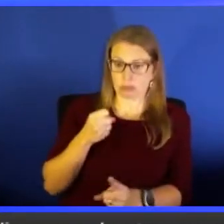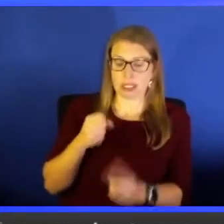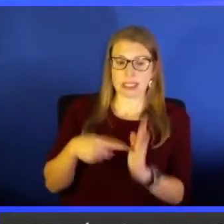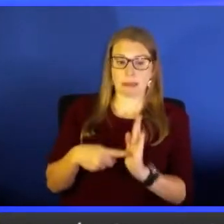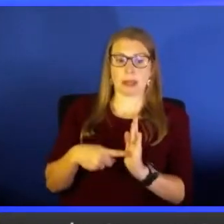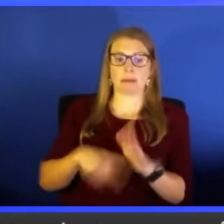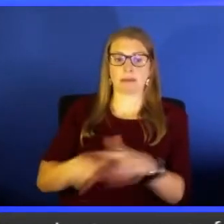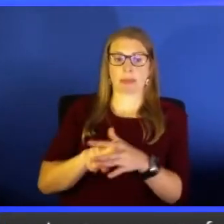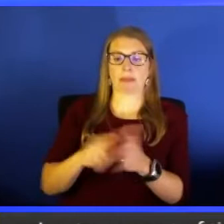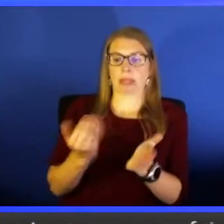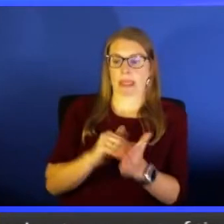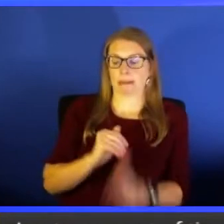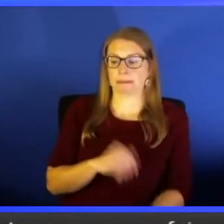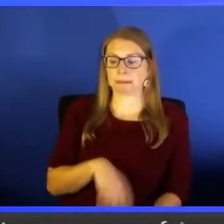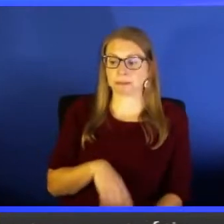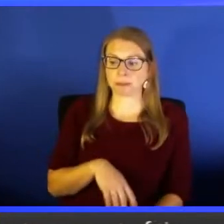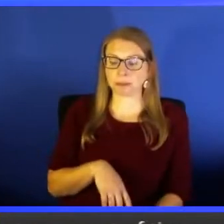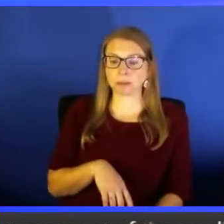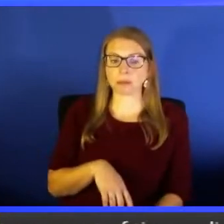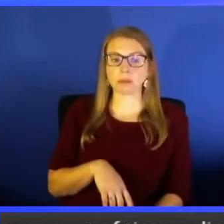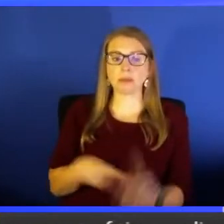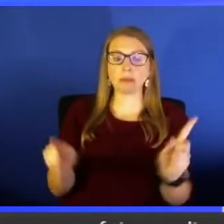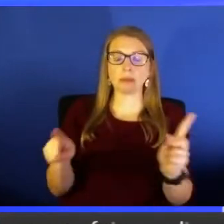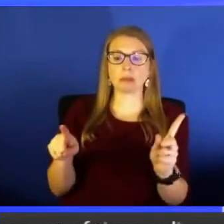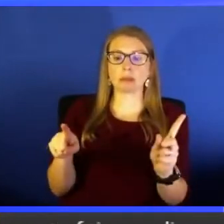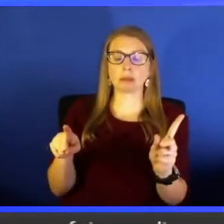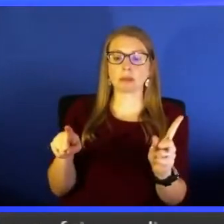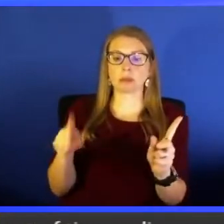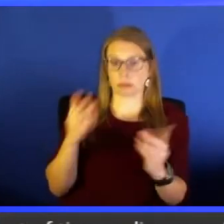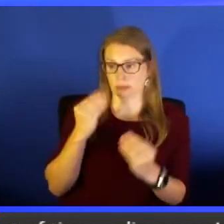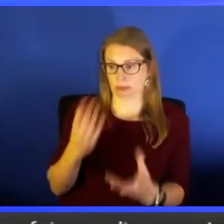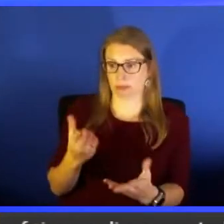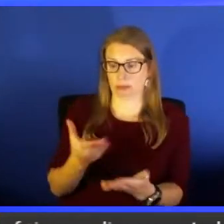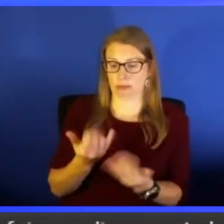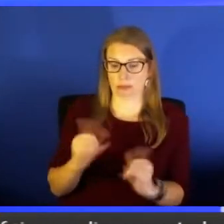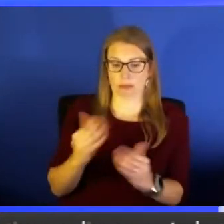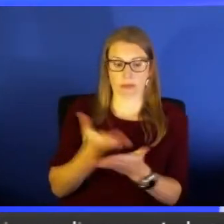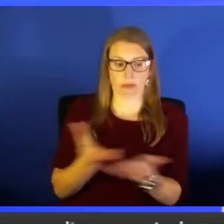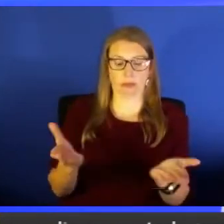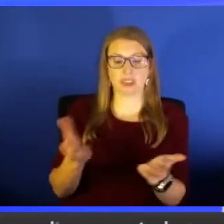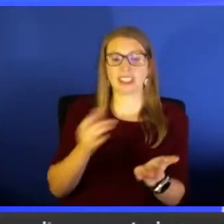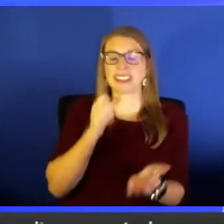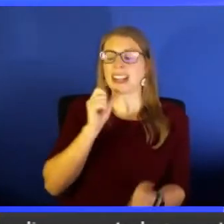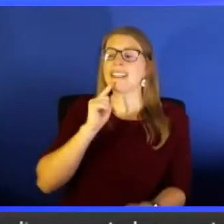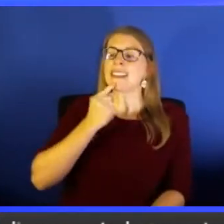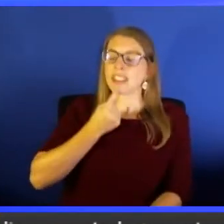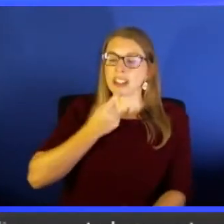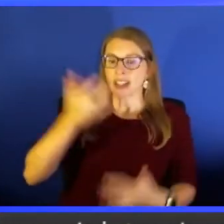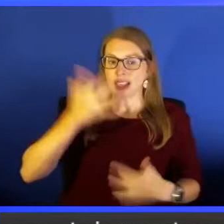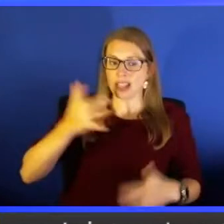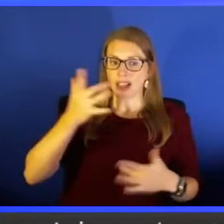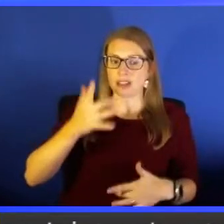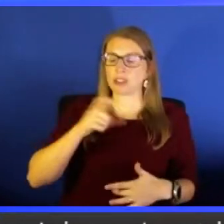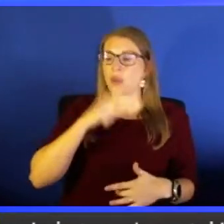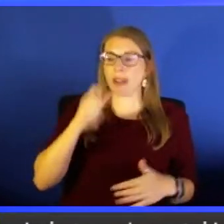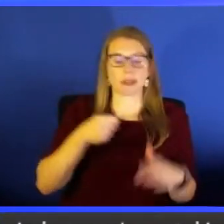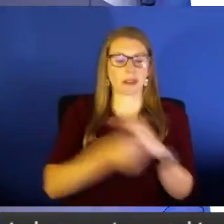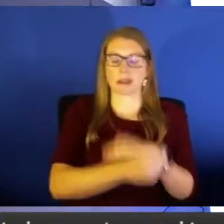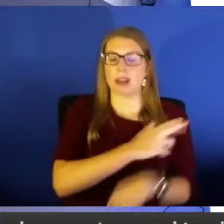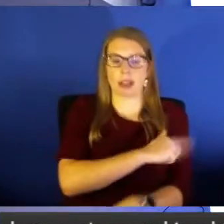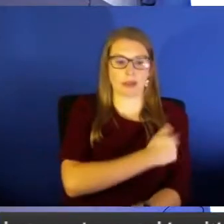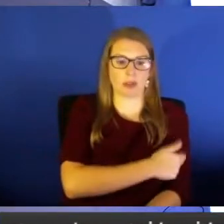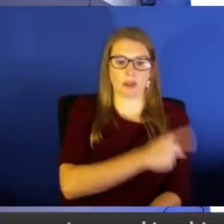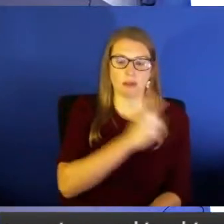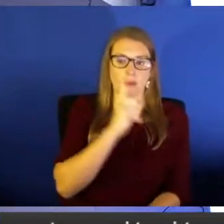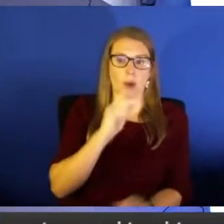are seeing and the latest information out is those people still are not getting severely ill, still are not having to go to the hospital.